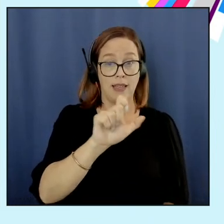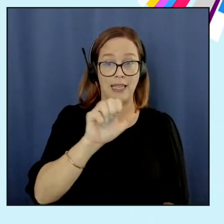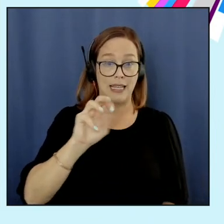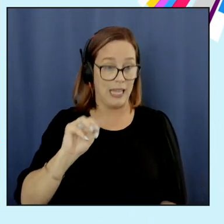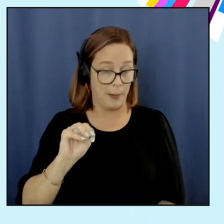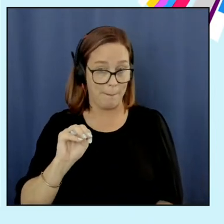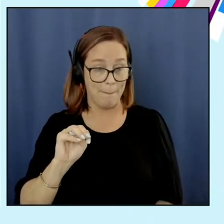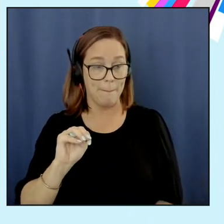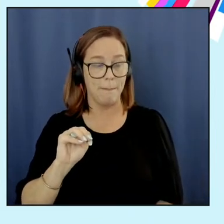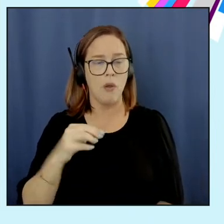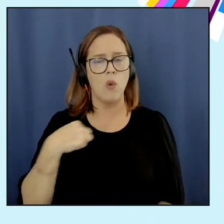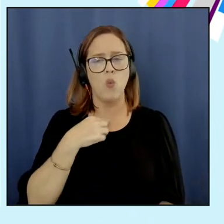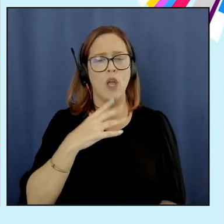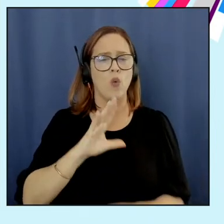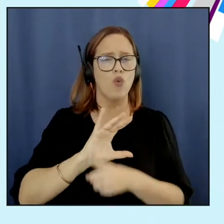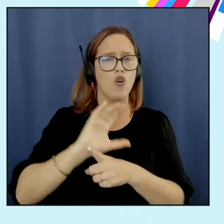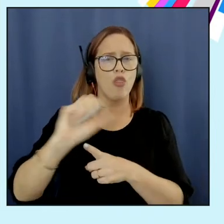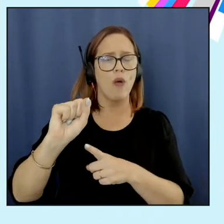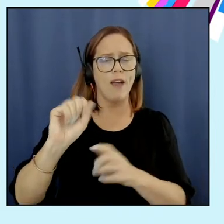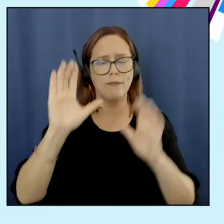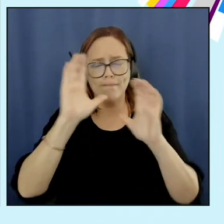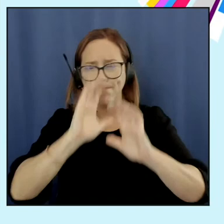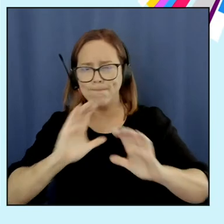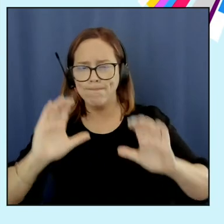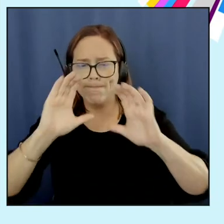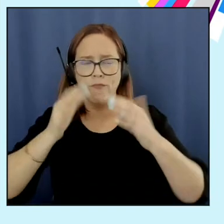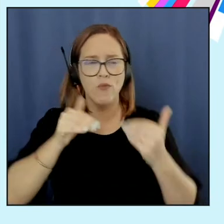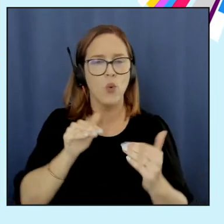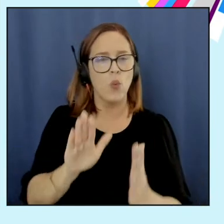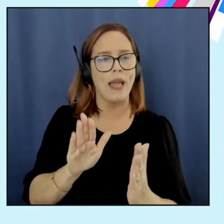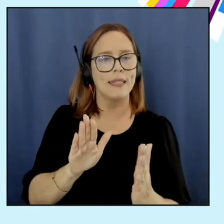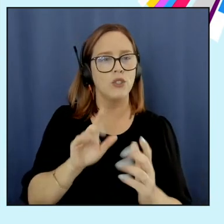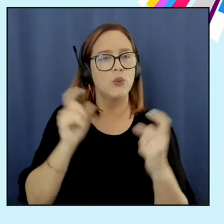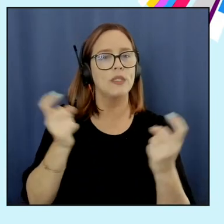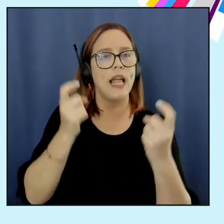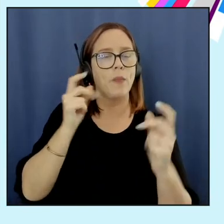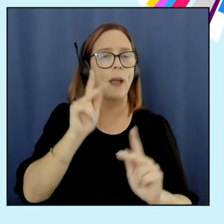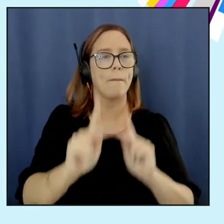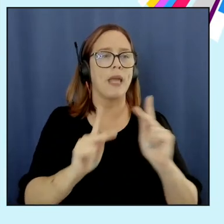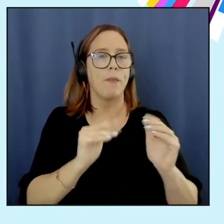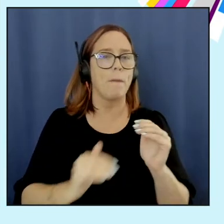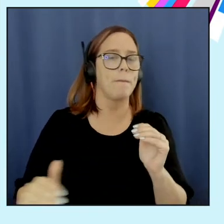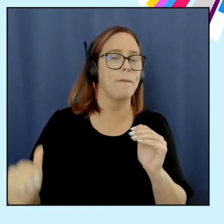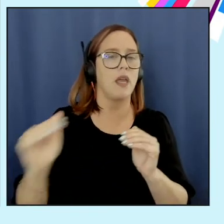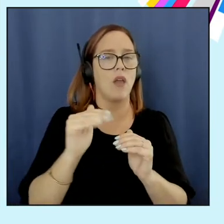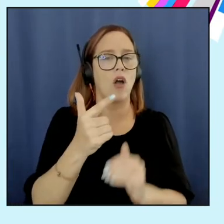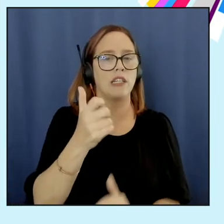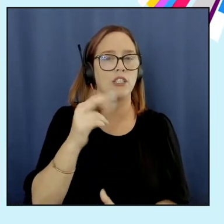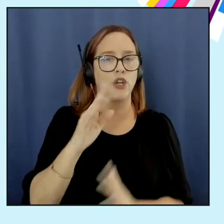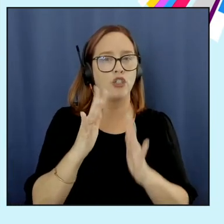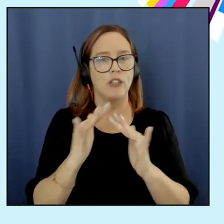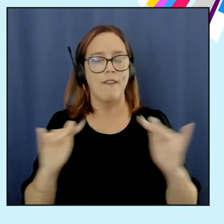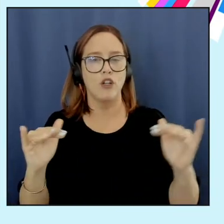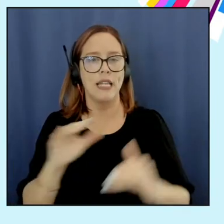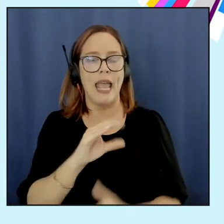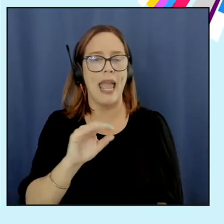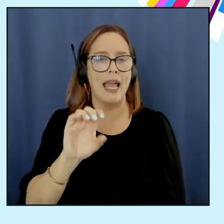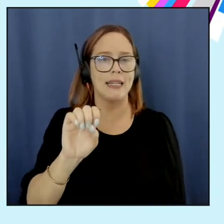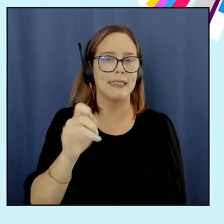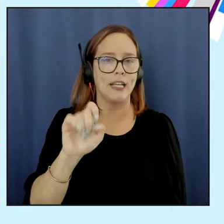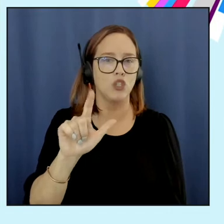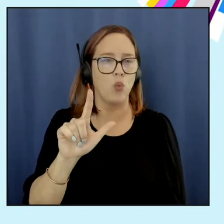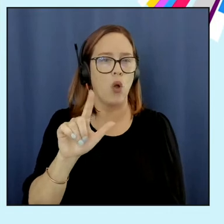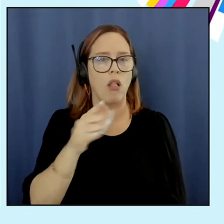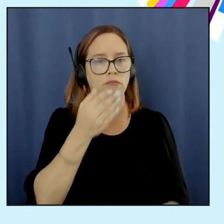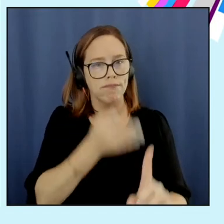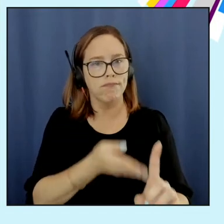were thriving to look for ways to celebrate our people beyond our gender diversity and sexual orientation. Why did we think of that